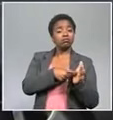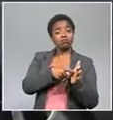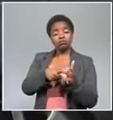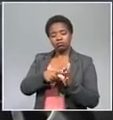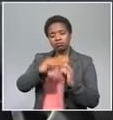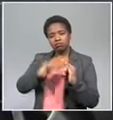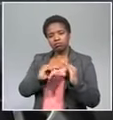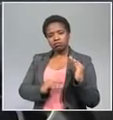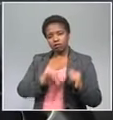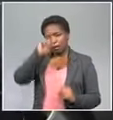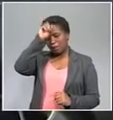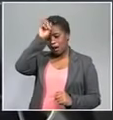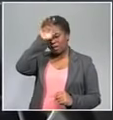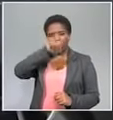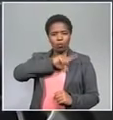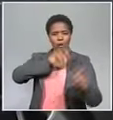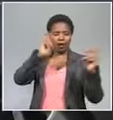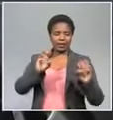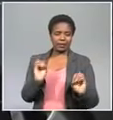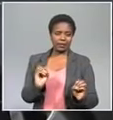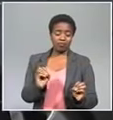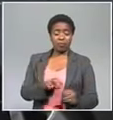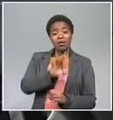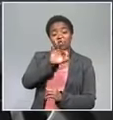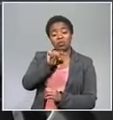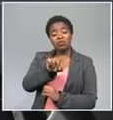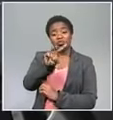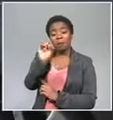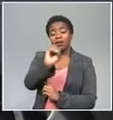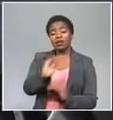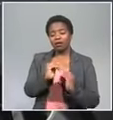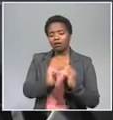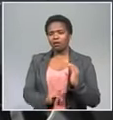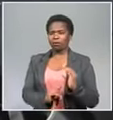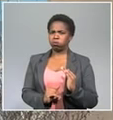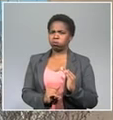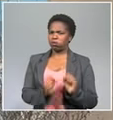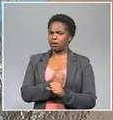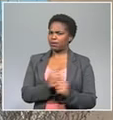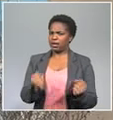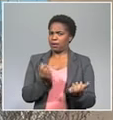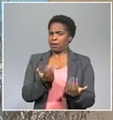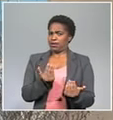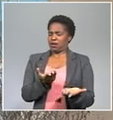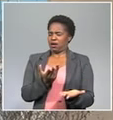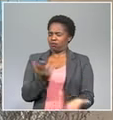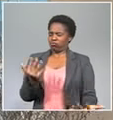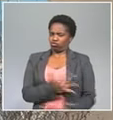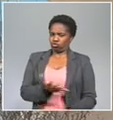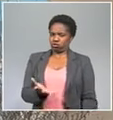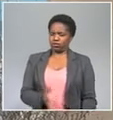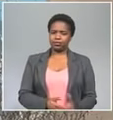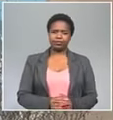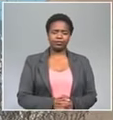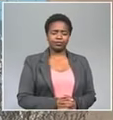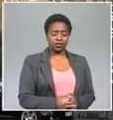in mining production. But the drop of 3.2% still came as a shock. The economic drop has